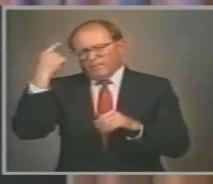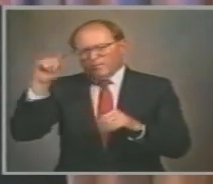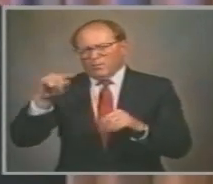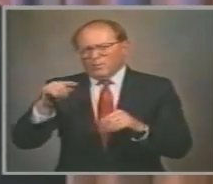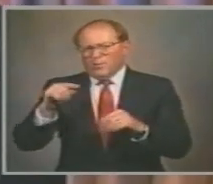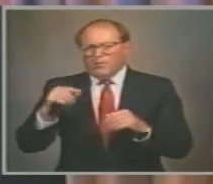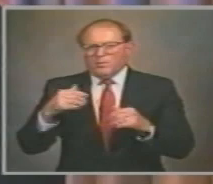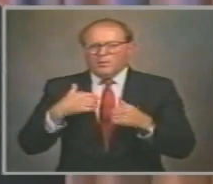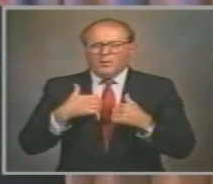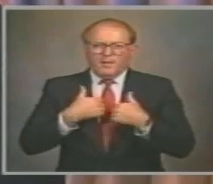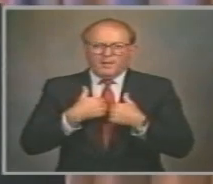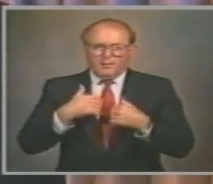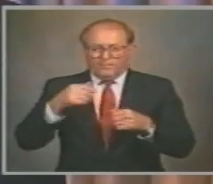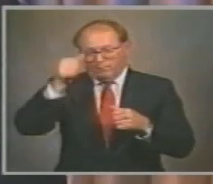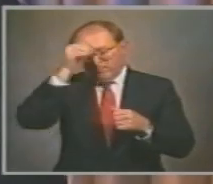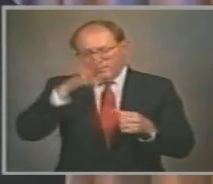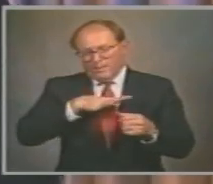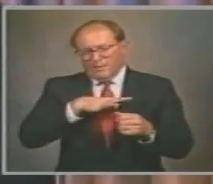are but animals.